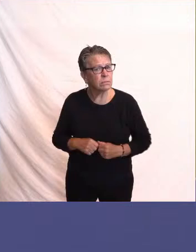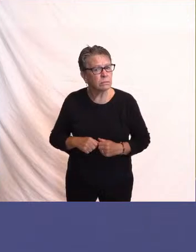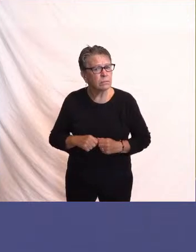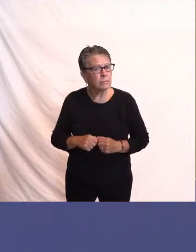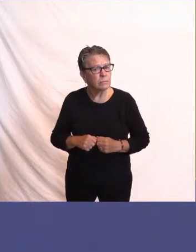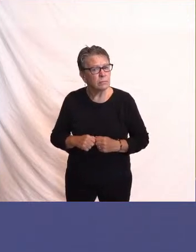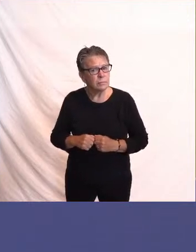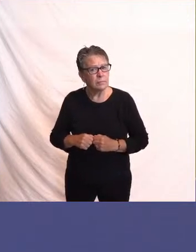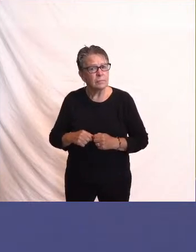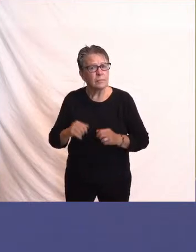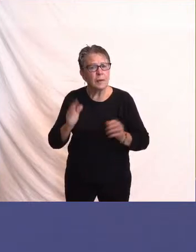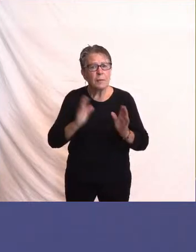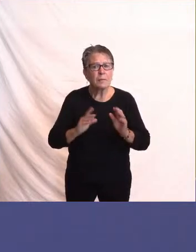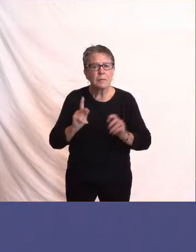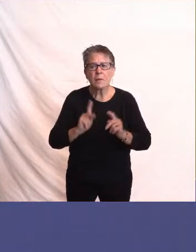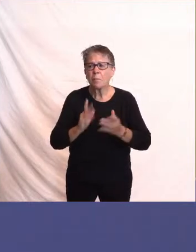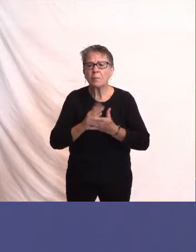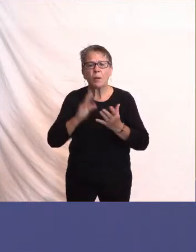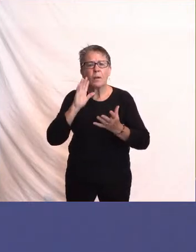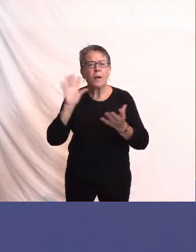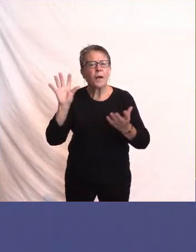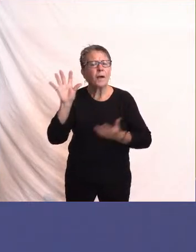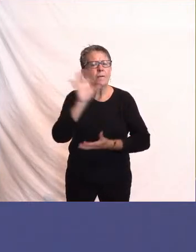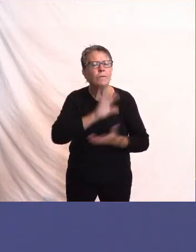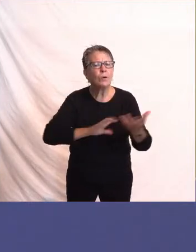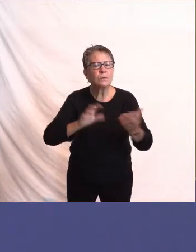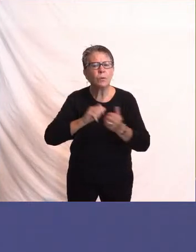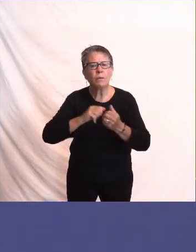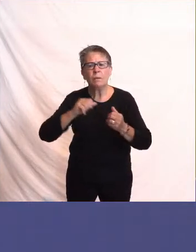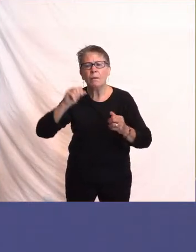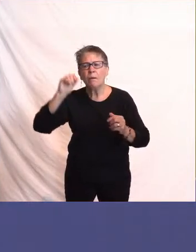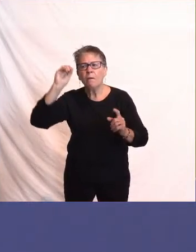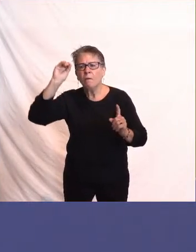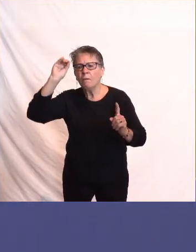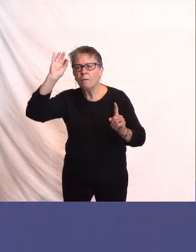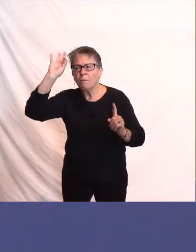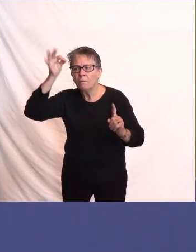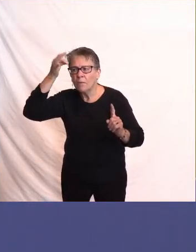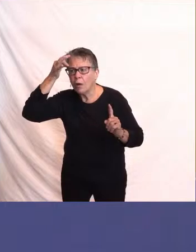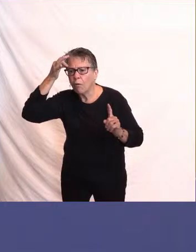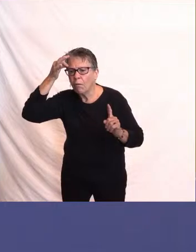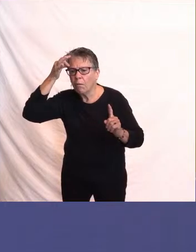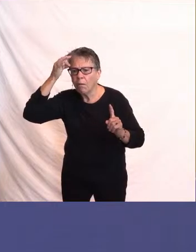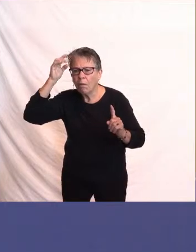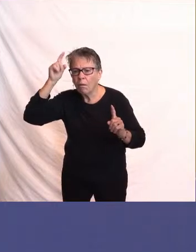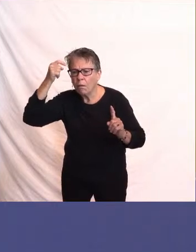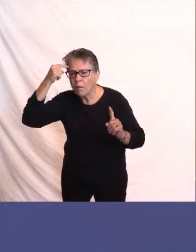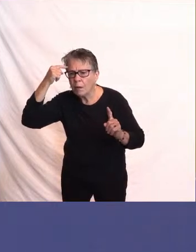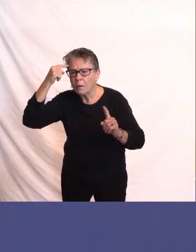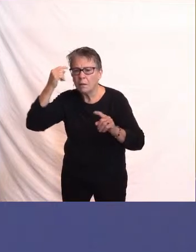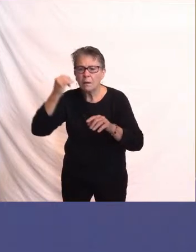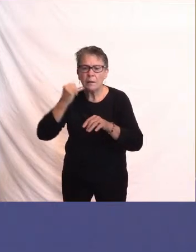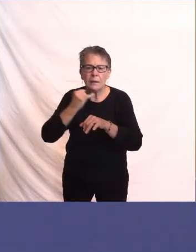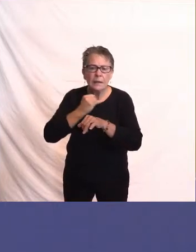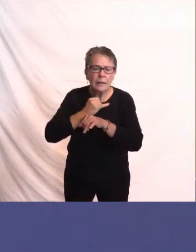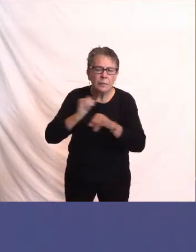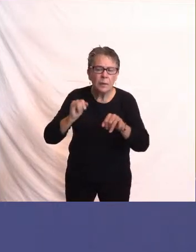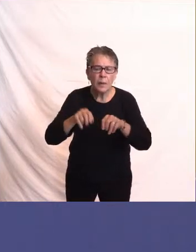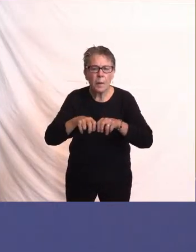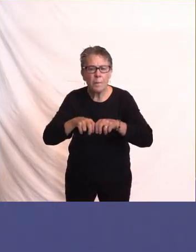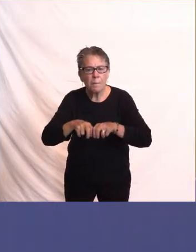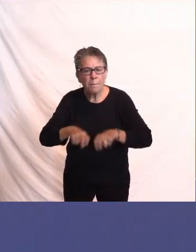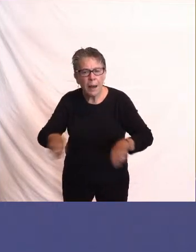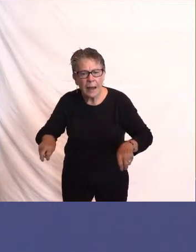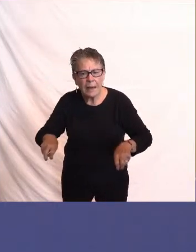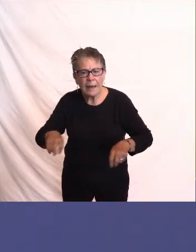federal confusion among, Judy, the independent panel, the FDA, ultimately the CDC. I